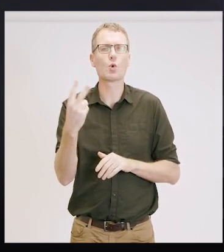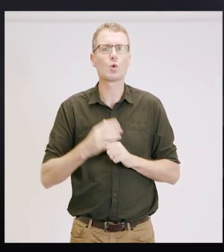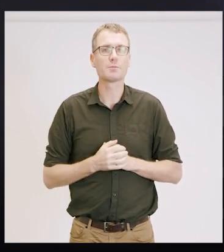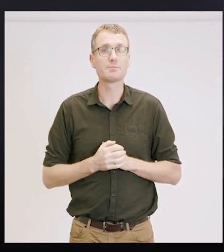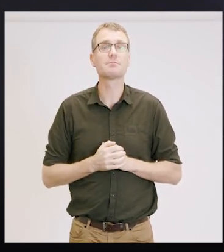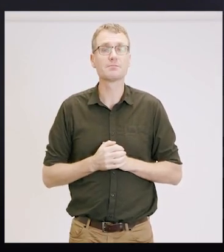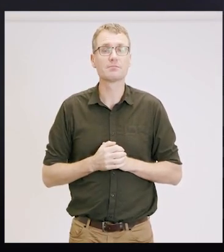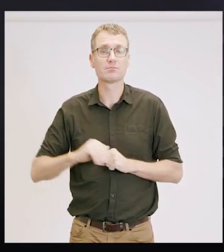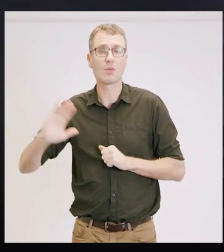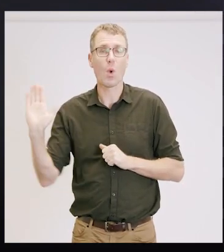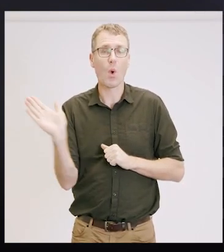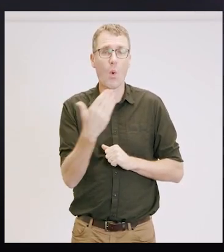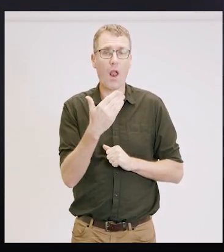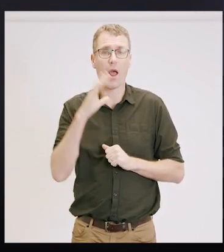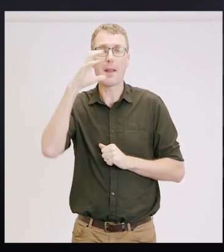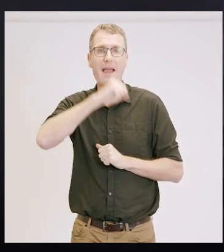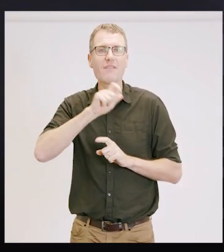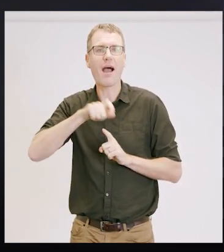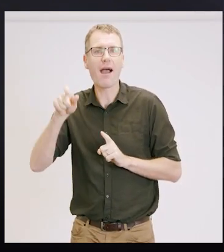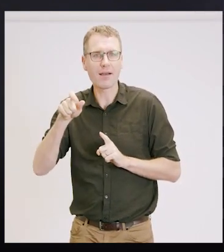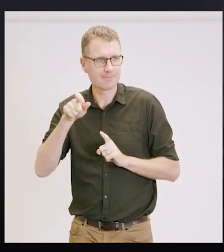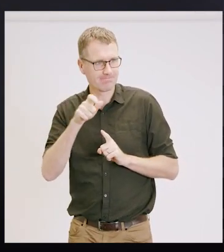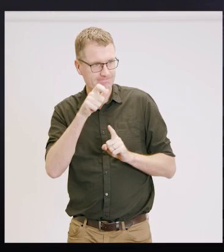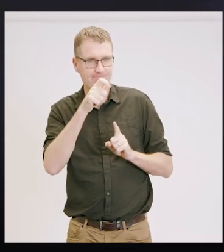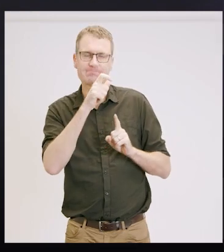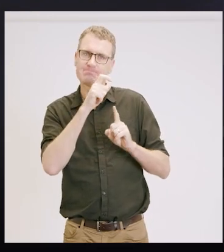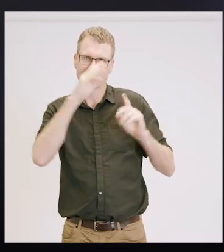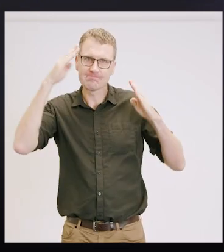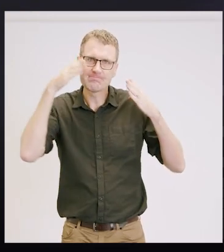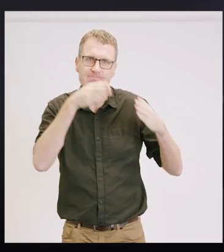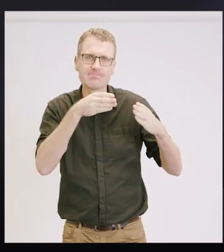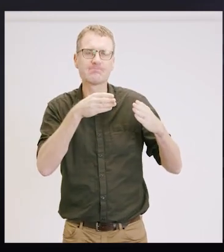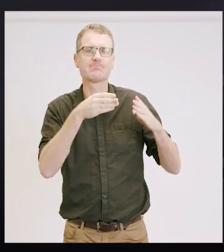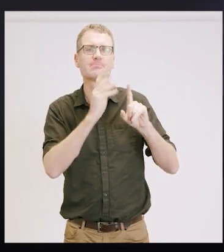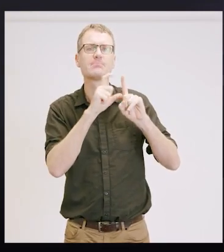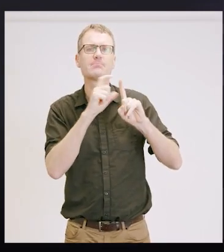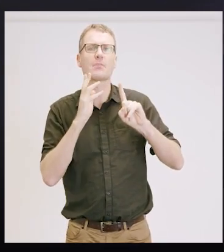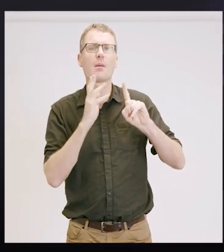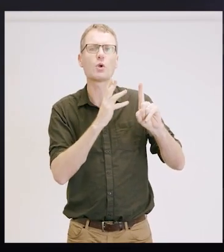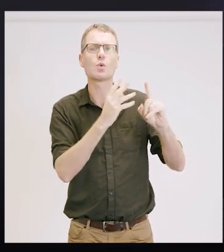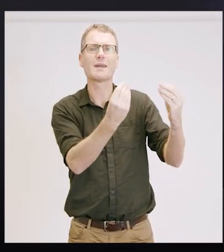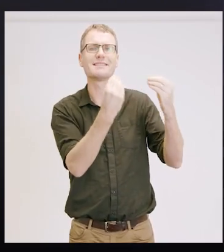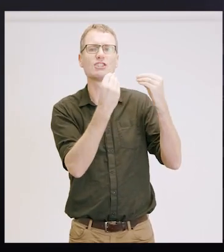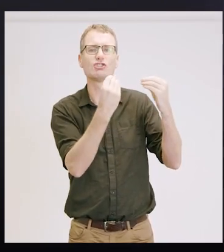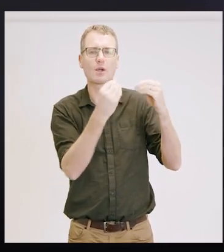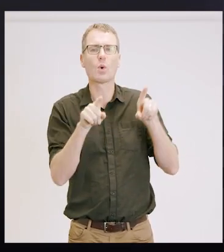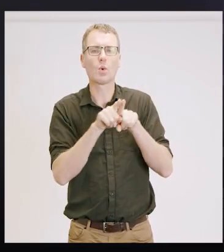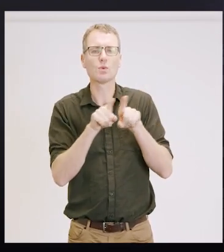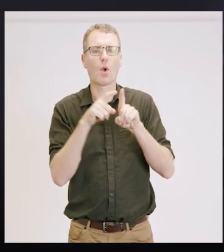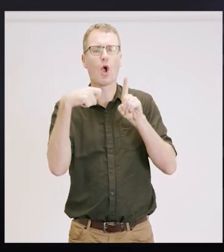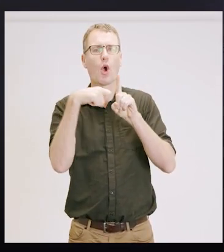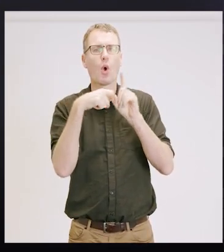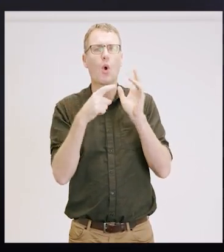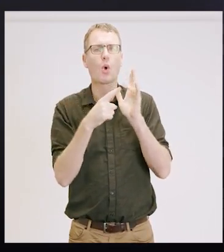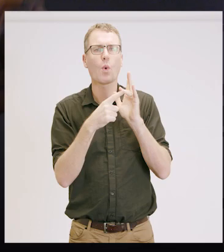to the apostles' teaching and to koinonia, whanaungatanga, translated fellowship, this deep